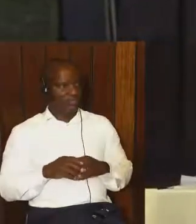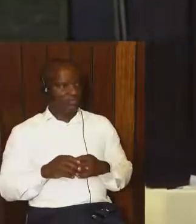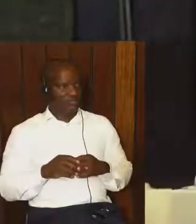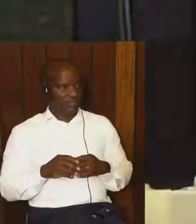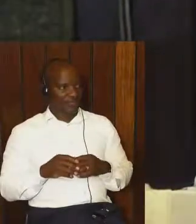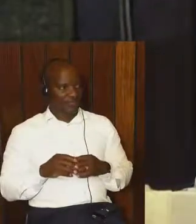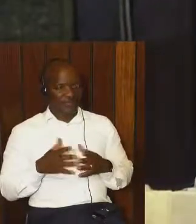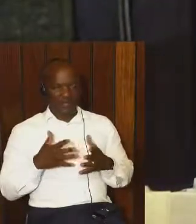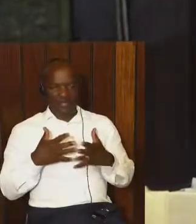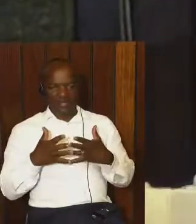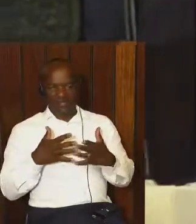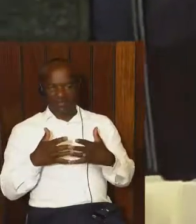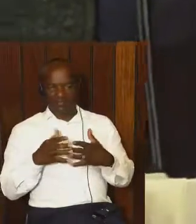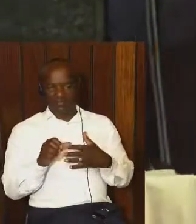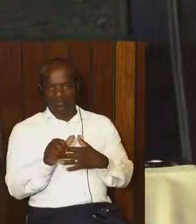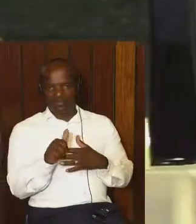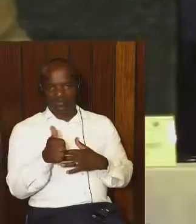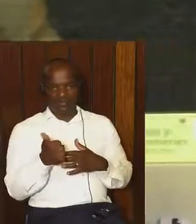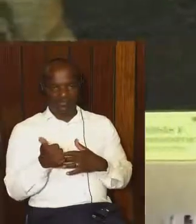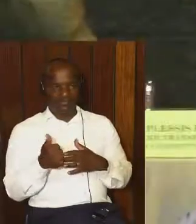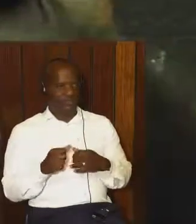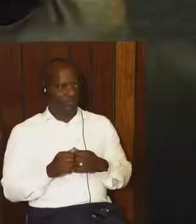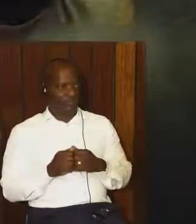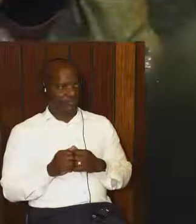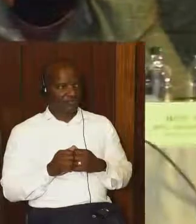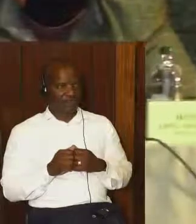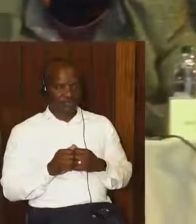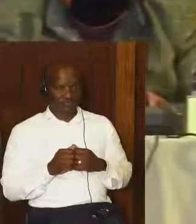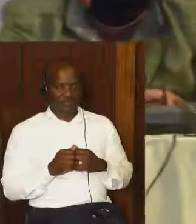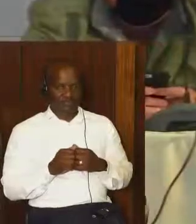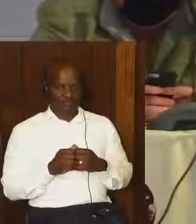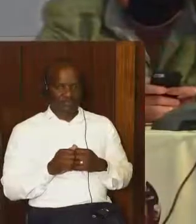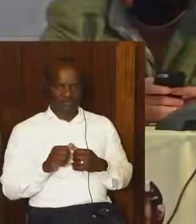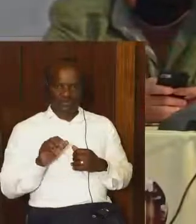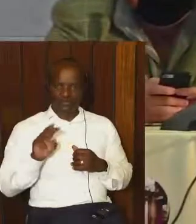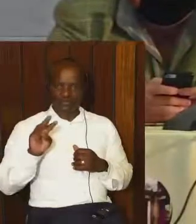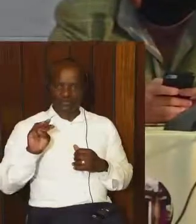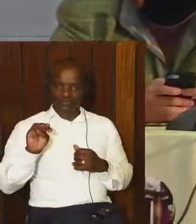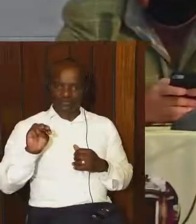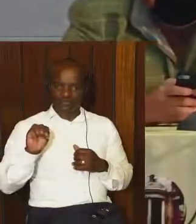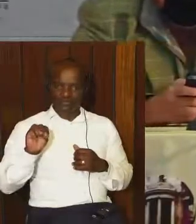Anybody else? No? Member Mabunda?